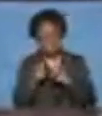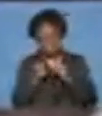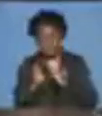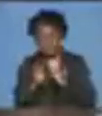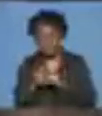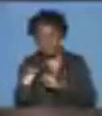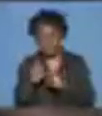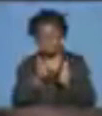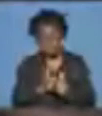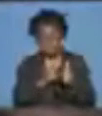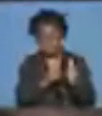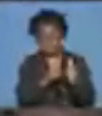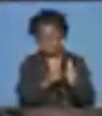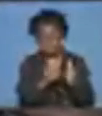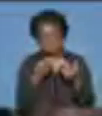ensued,